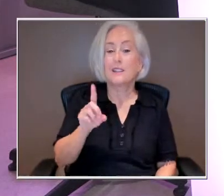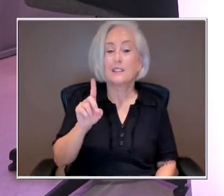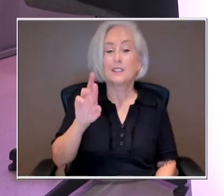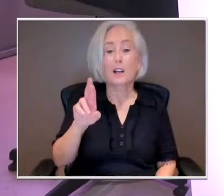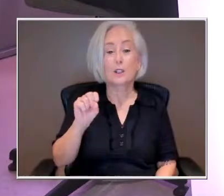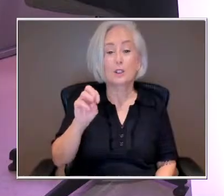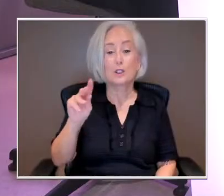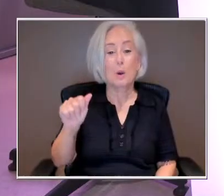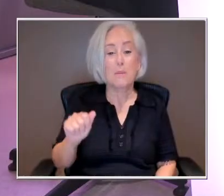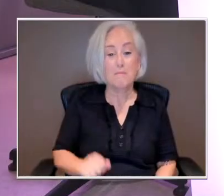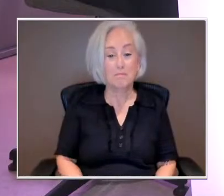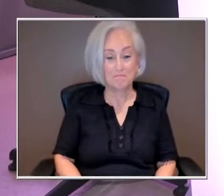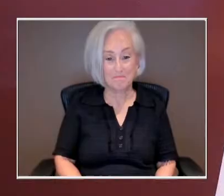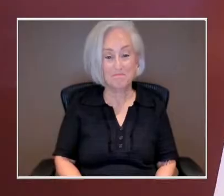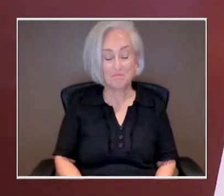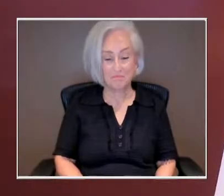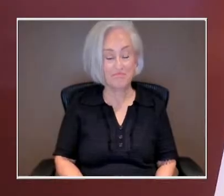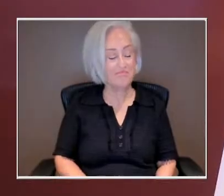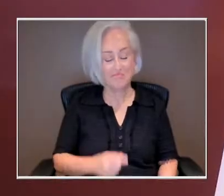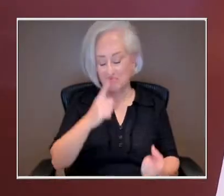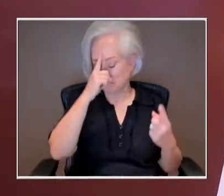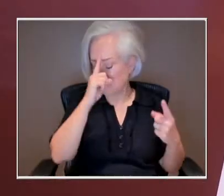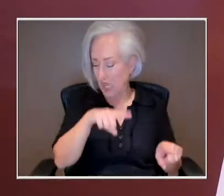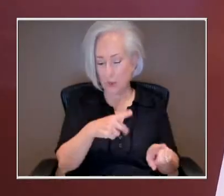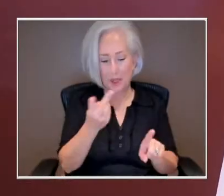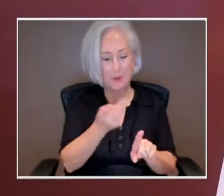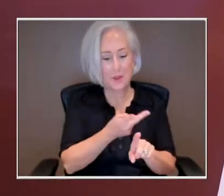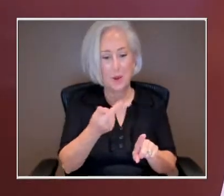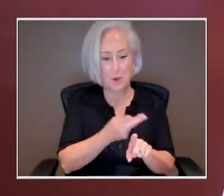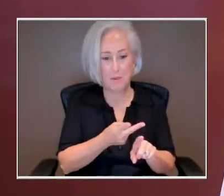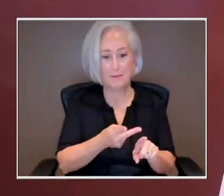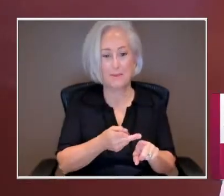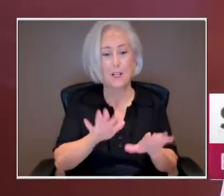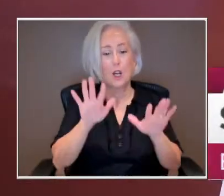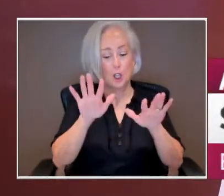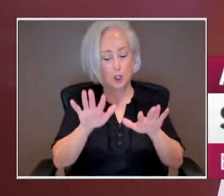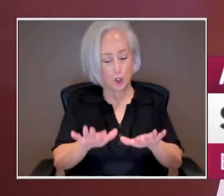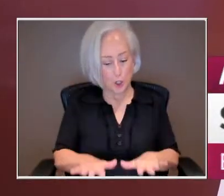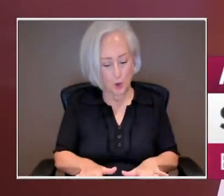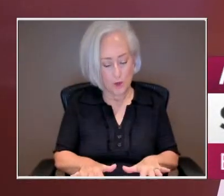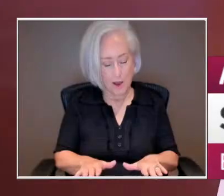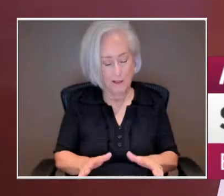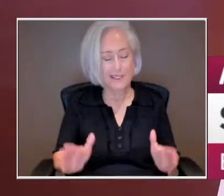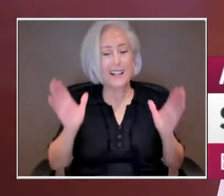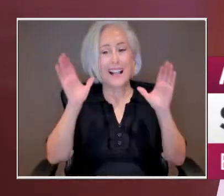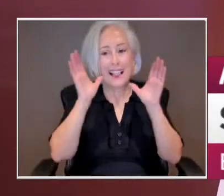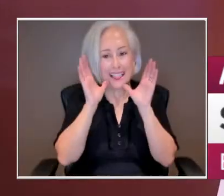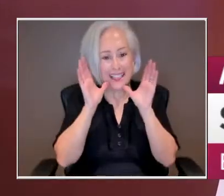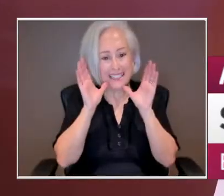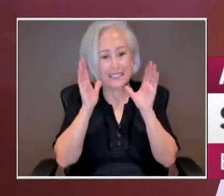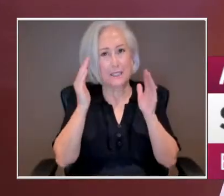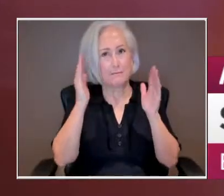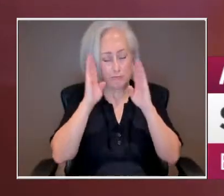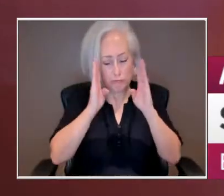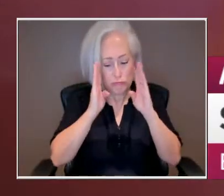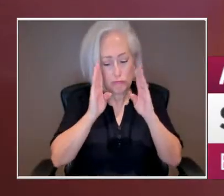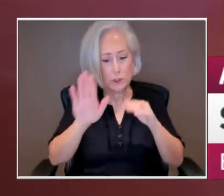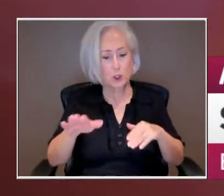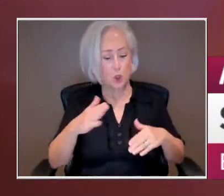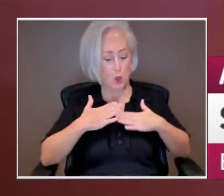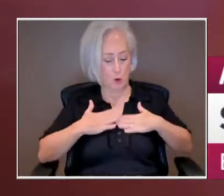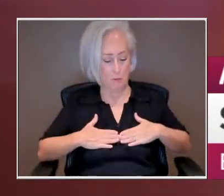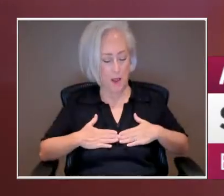viewers? No, I agree with both of them. You know, is slow down and then listen to your body. You know, also in regards to